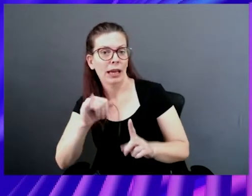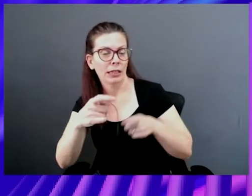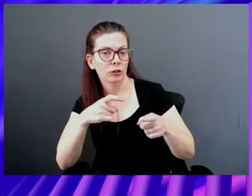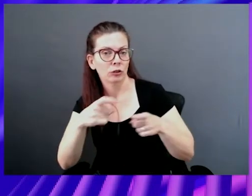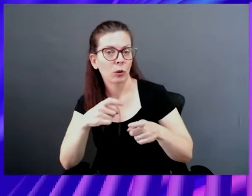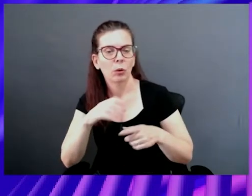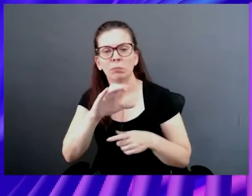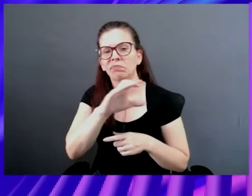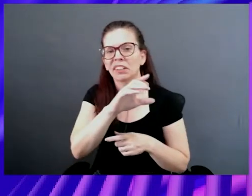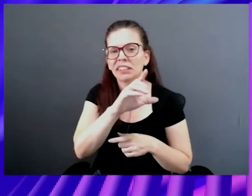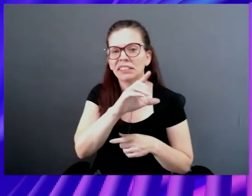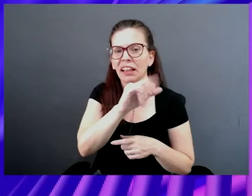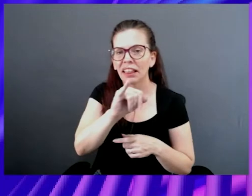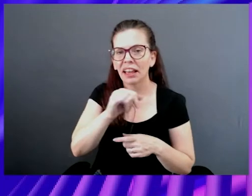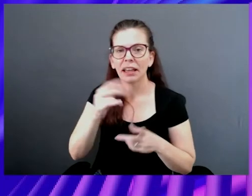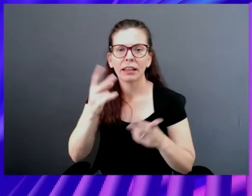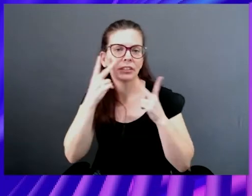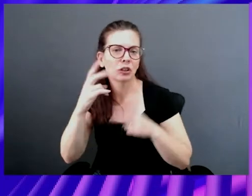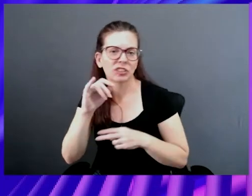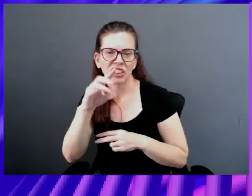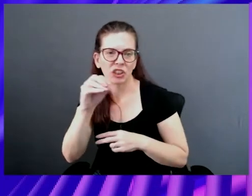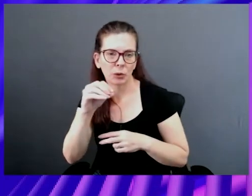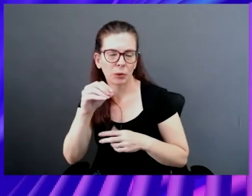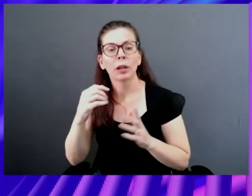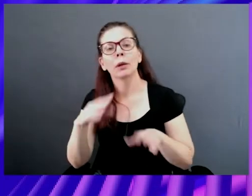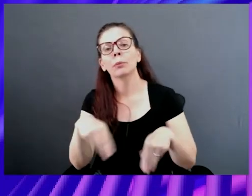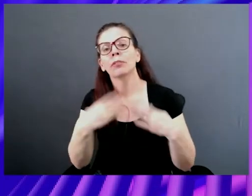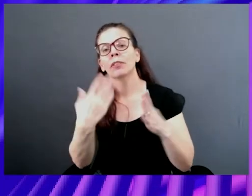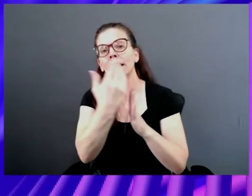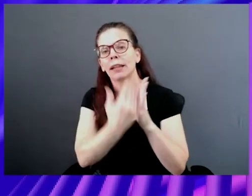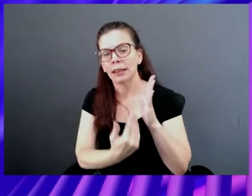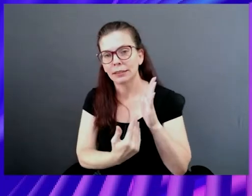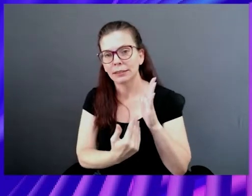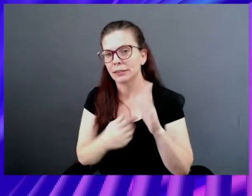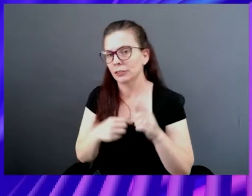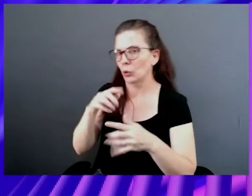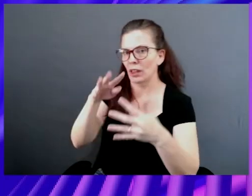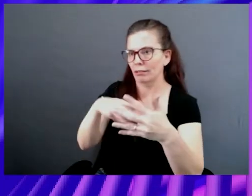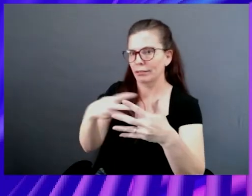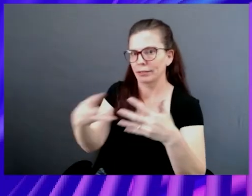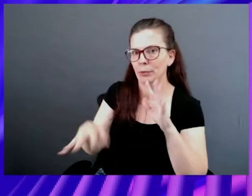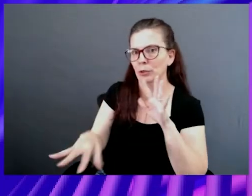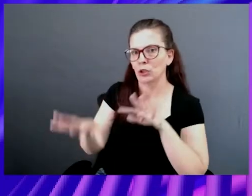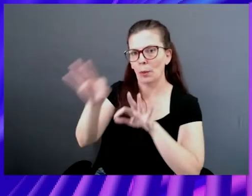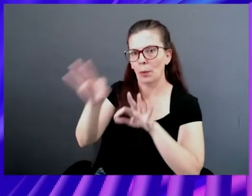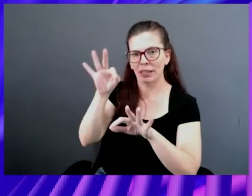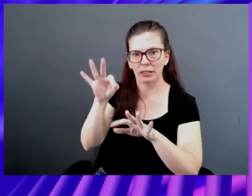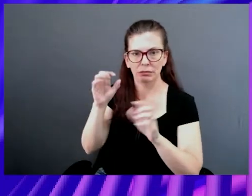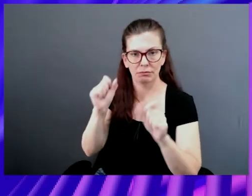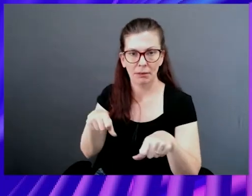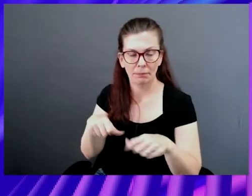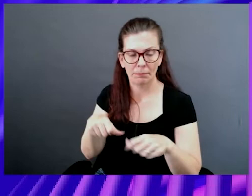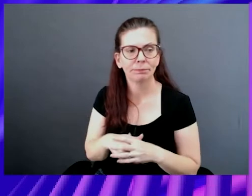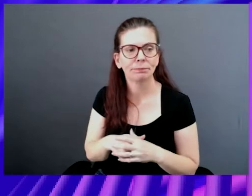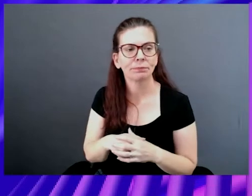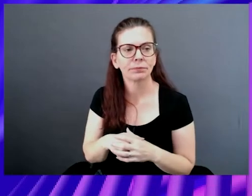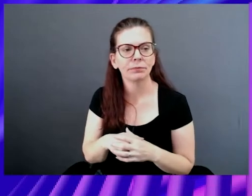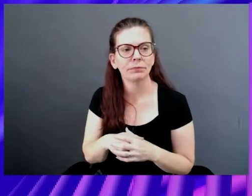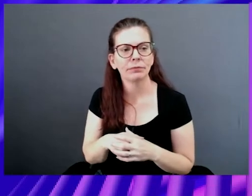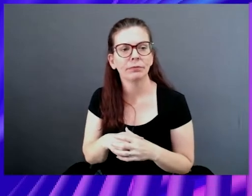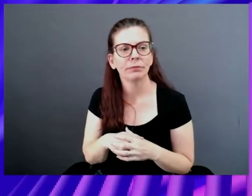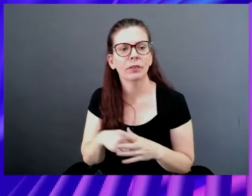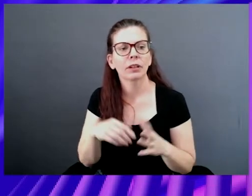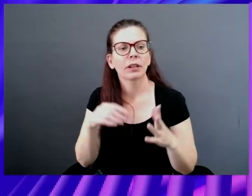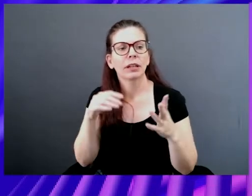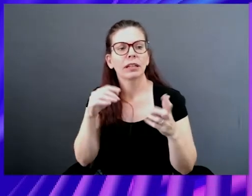CLI or Visual Studio, provide a list. They go list all the tables, so I can just pick that out of there. So again, you can kind of easily